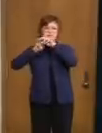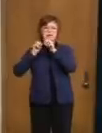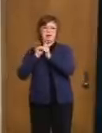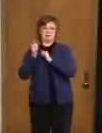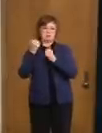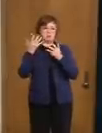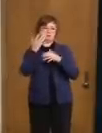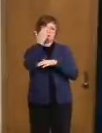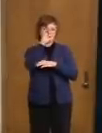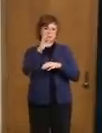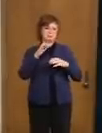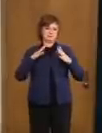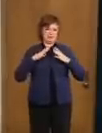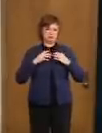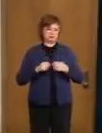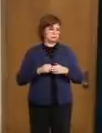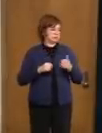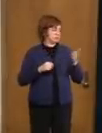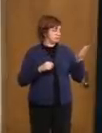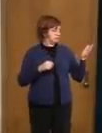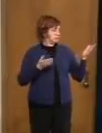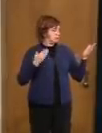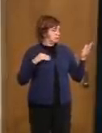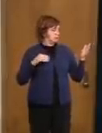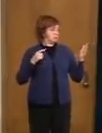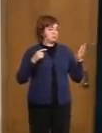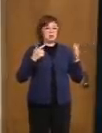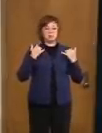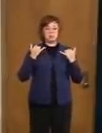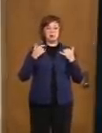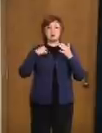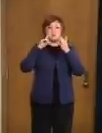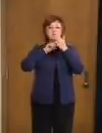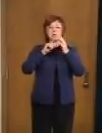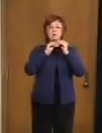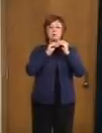and I'm just looking at our daily case numbers on the website, and